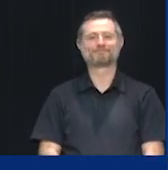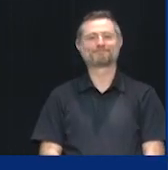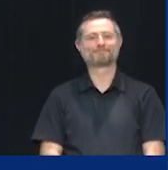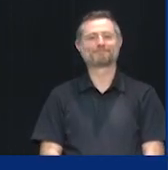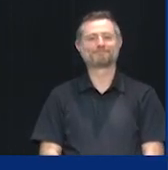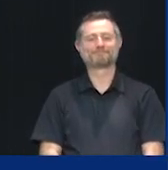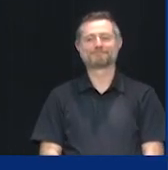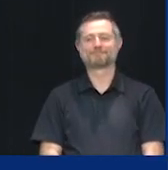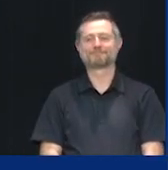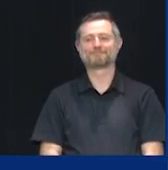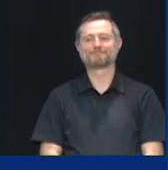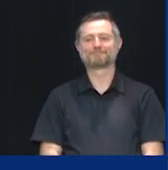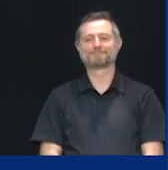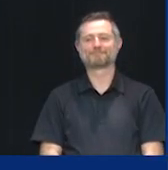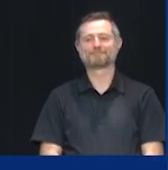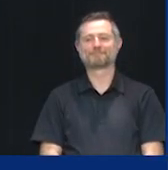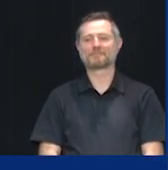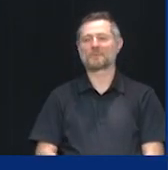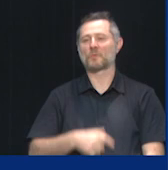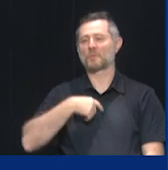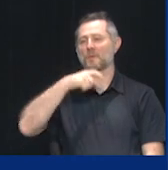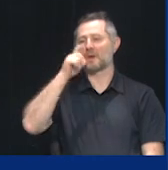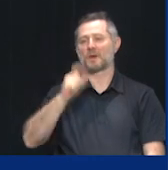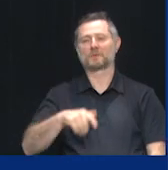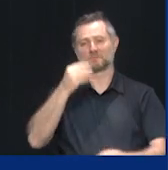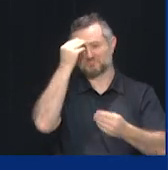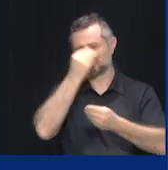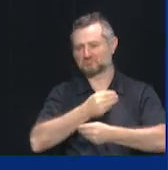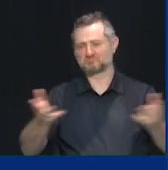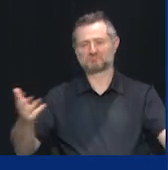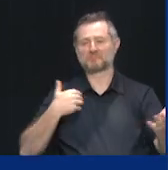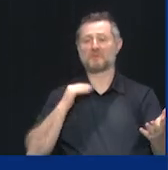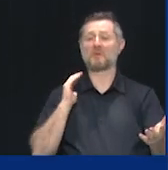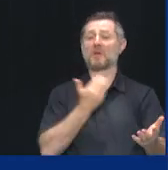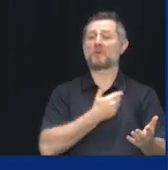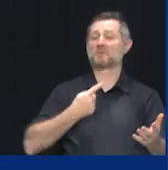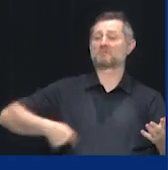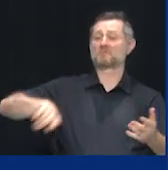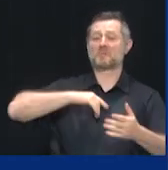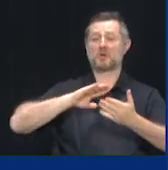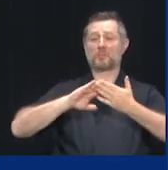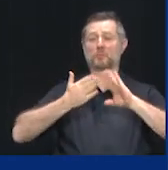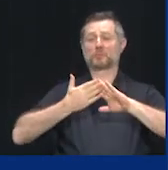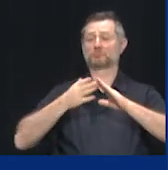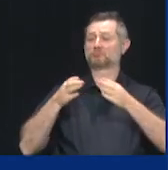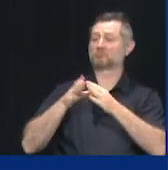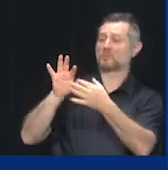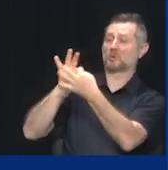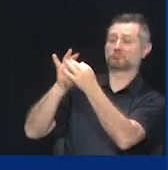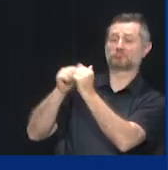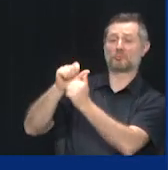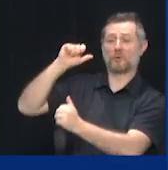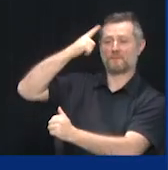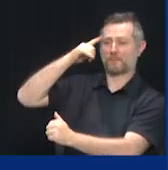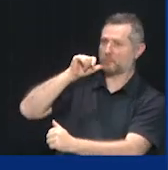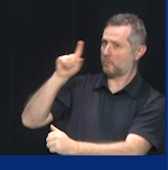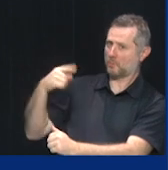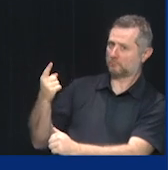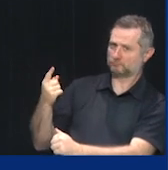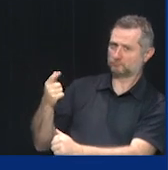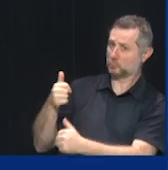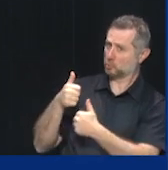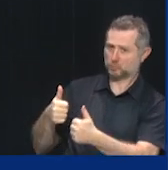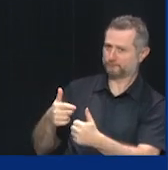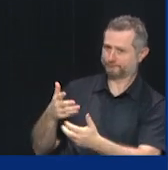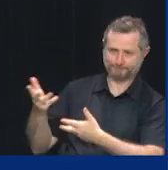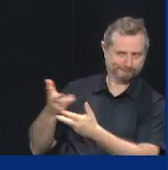You know, I don't need to tell you that our community's relationship with government has not always been easy. It's still